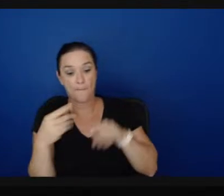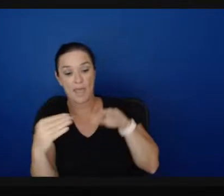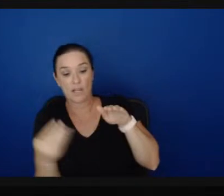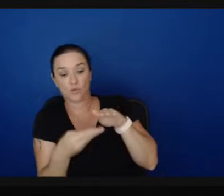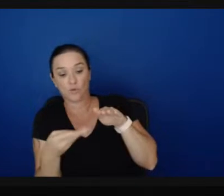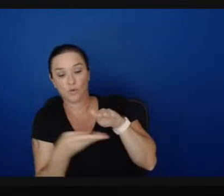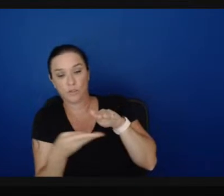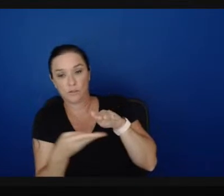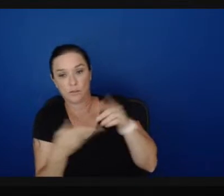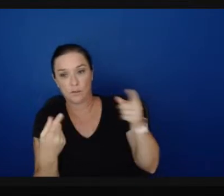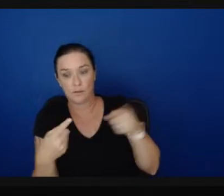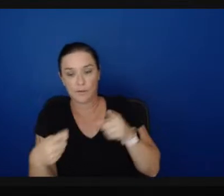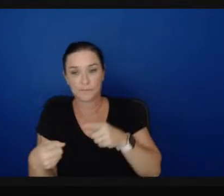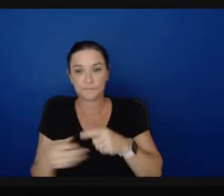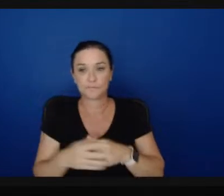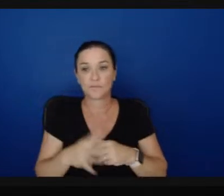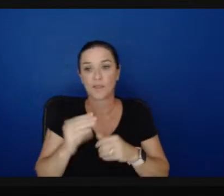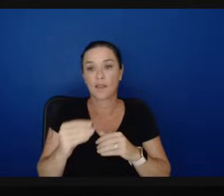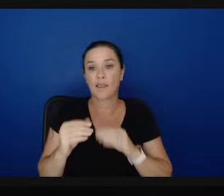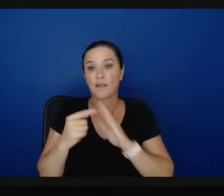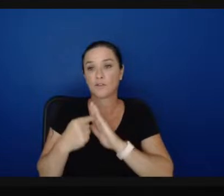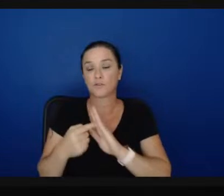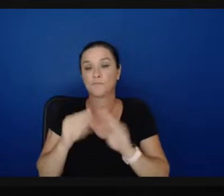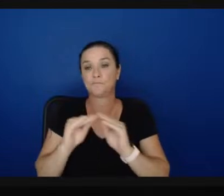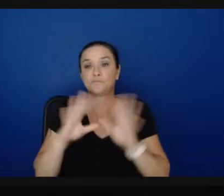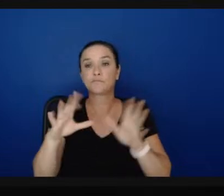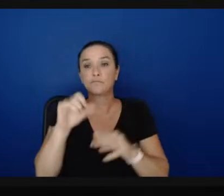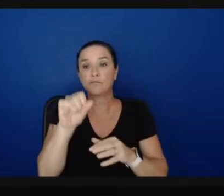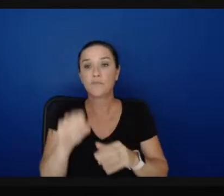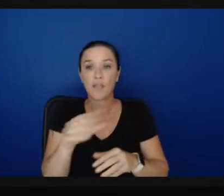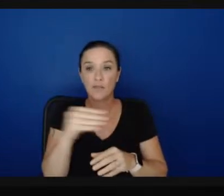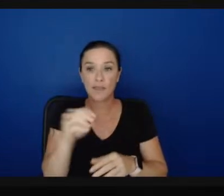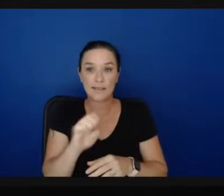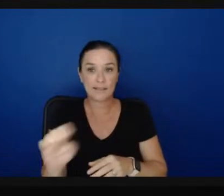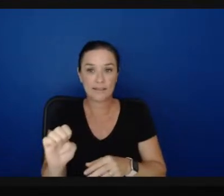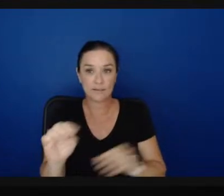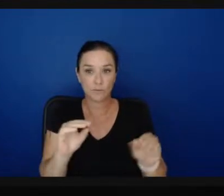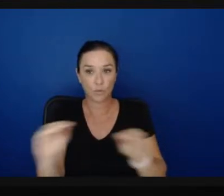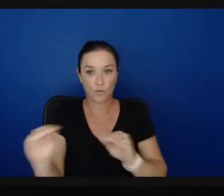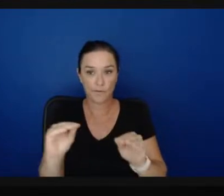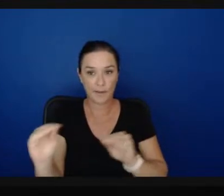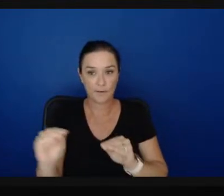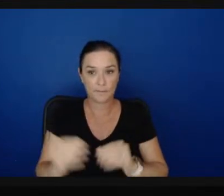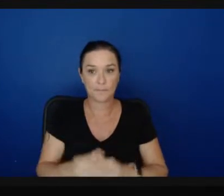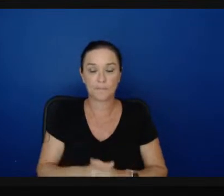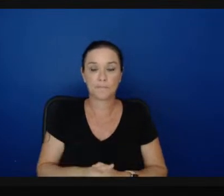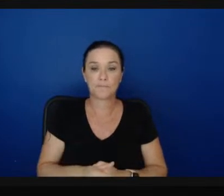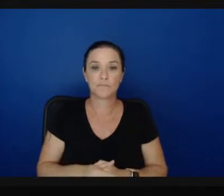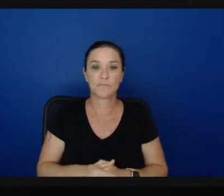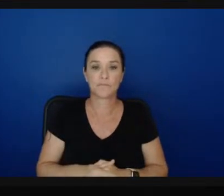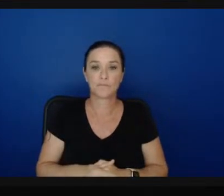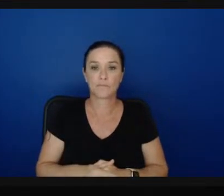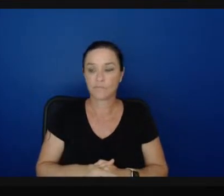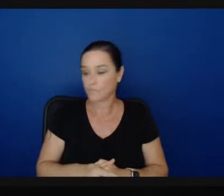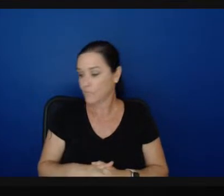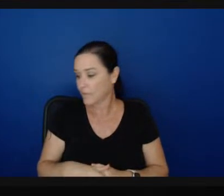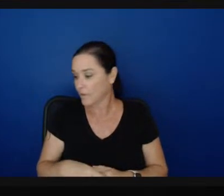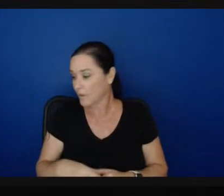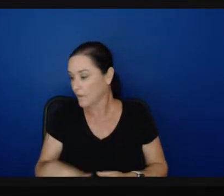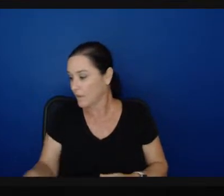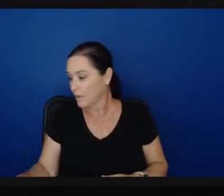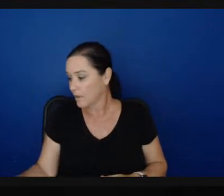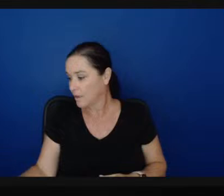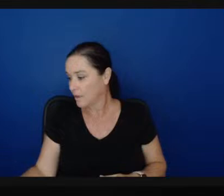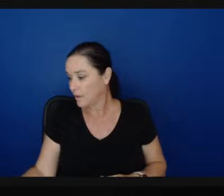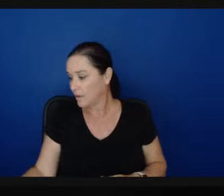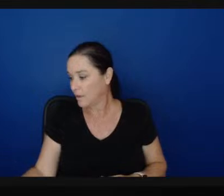also showing clear south and southeast movement at Elemakule, right? So this